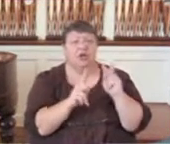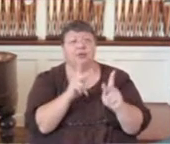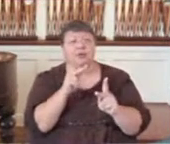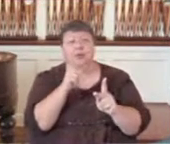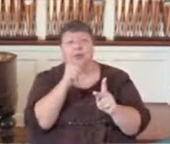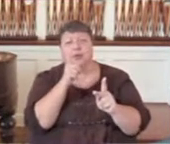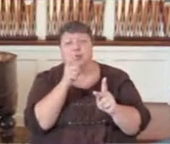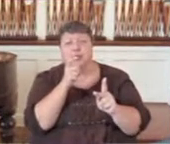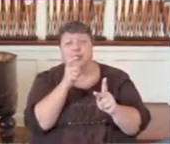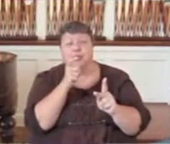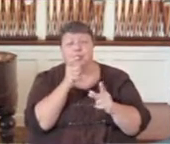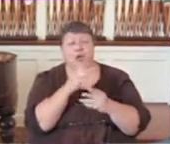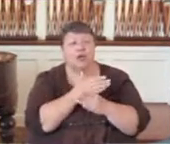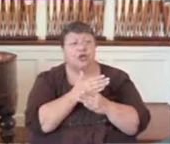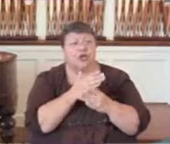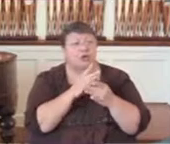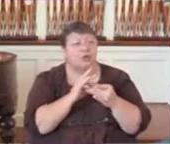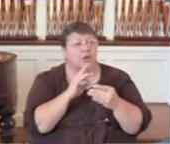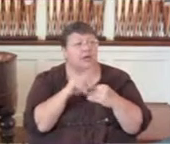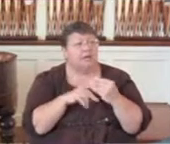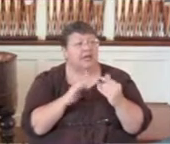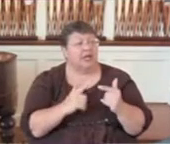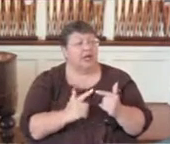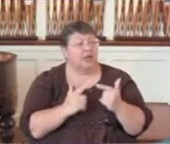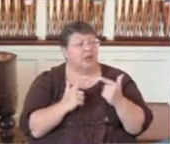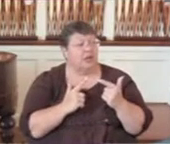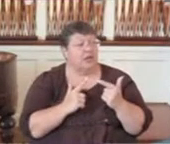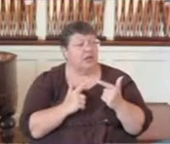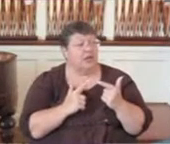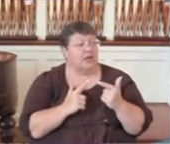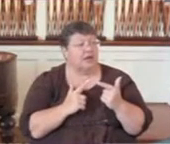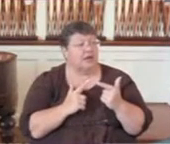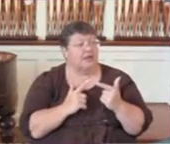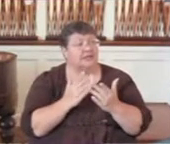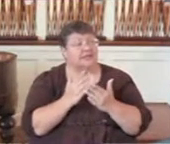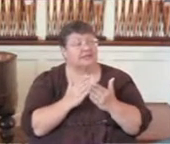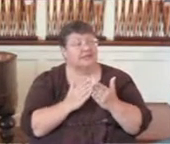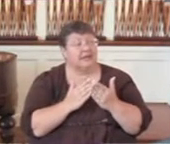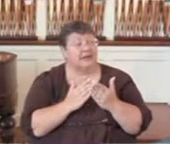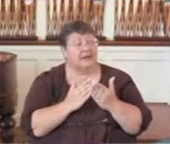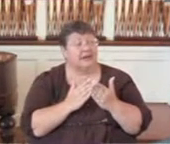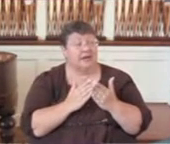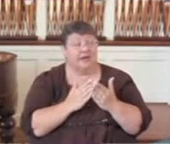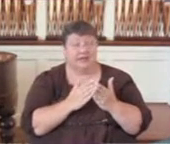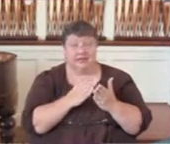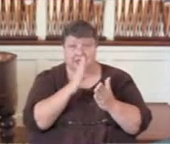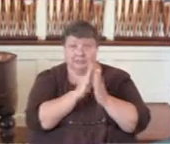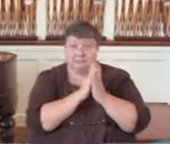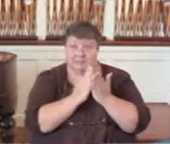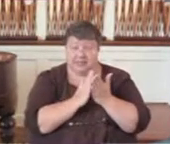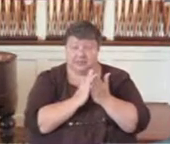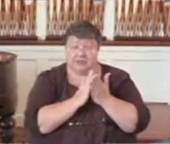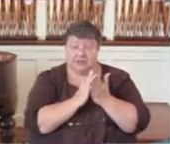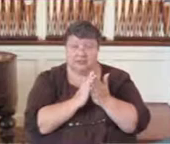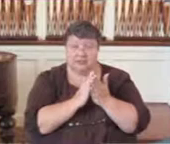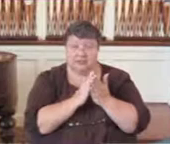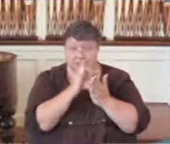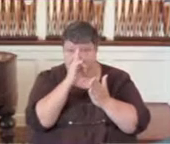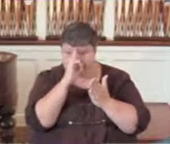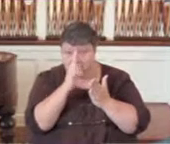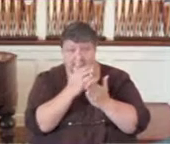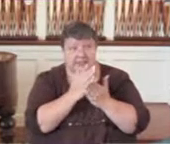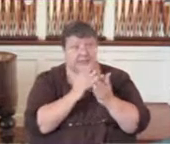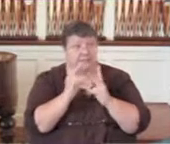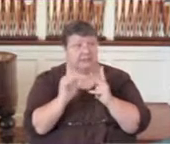were sharing stories about their lives, sharing some scholars, biblical scholars, people who really had a lot of background, and some people